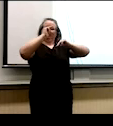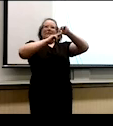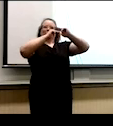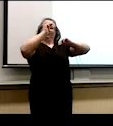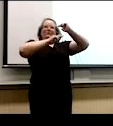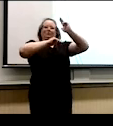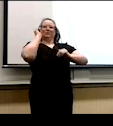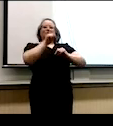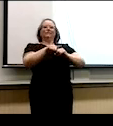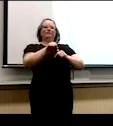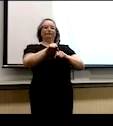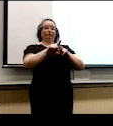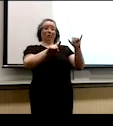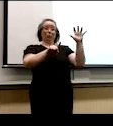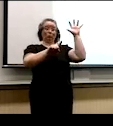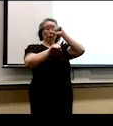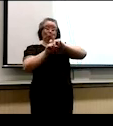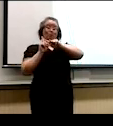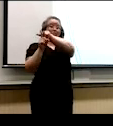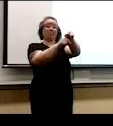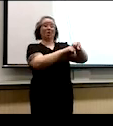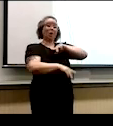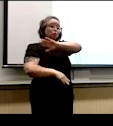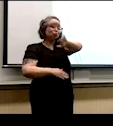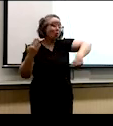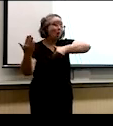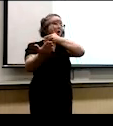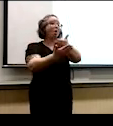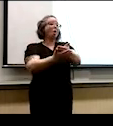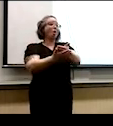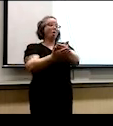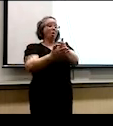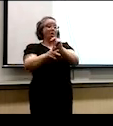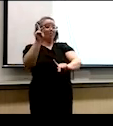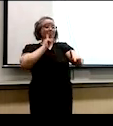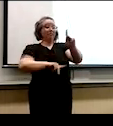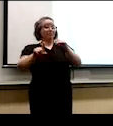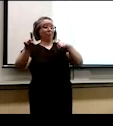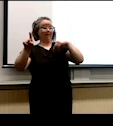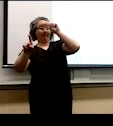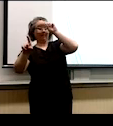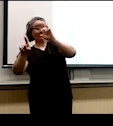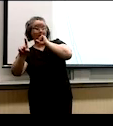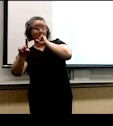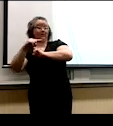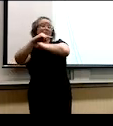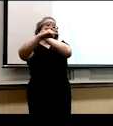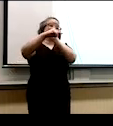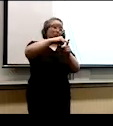area triplicated. So that's all I know. Okay, so depending upon where the Yeah. translocation was. Yeah.